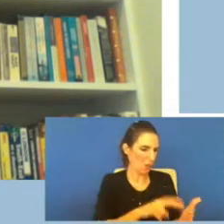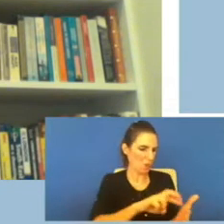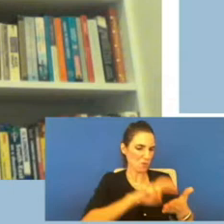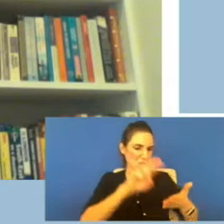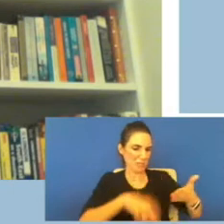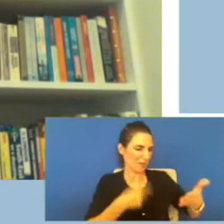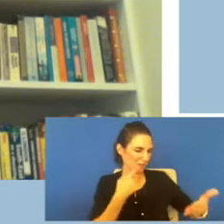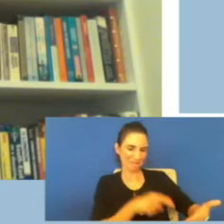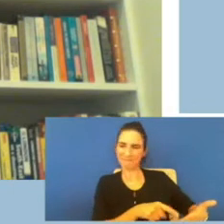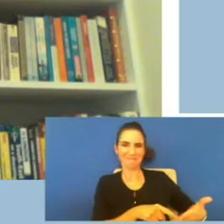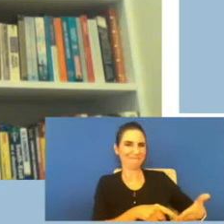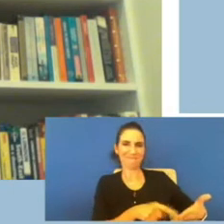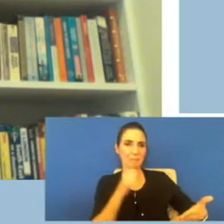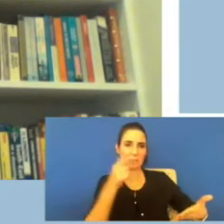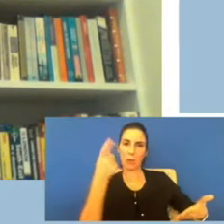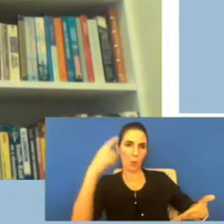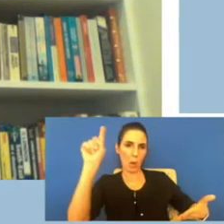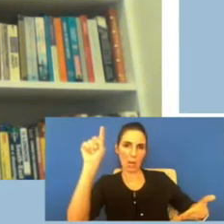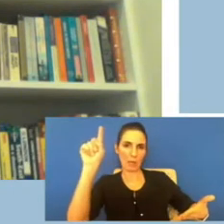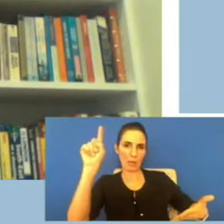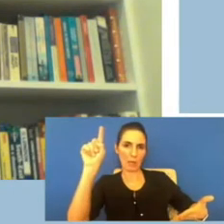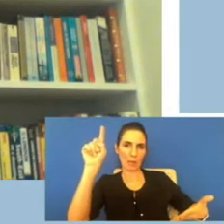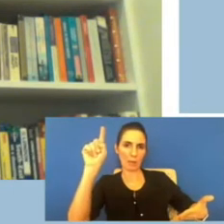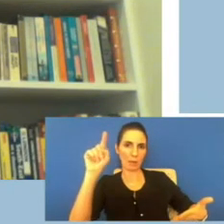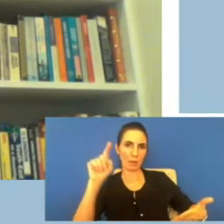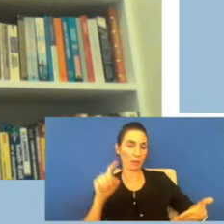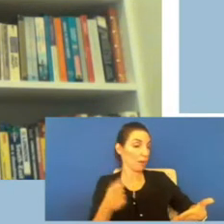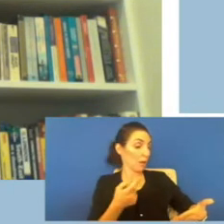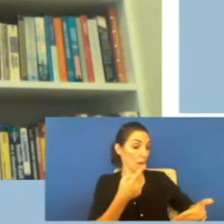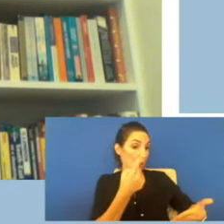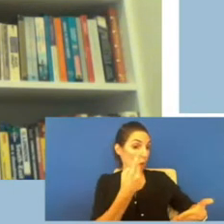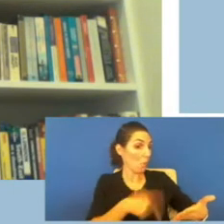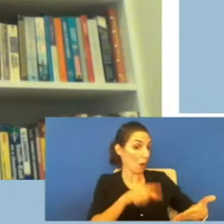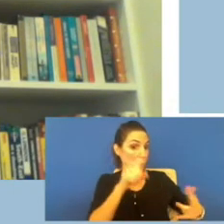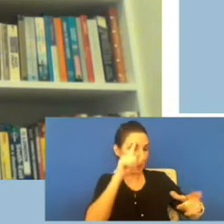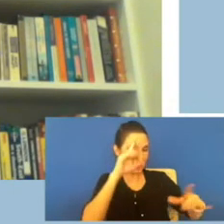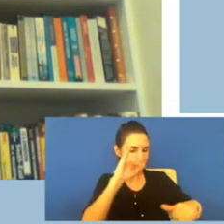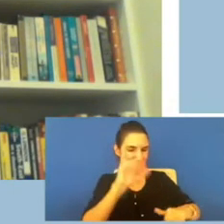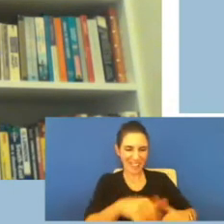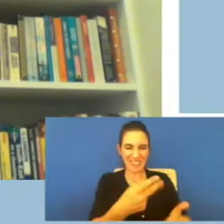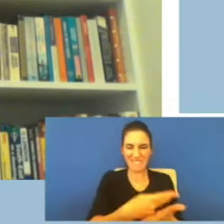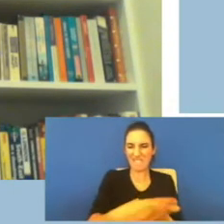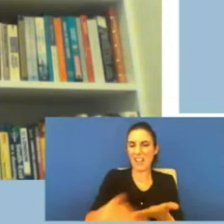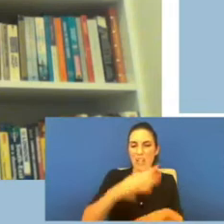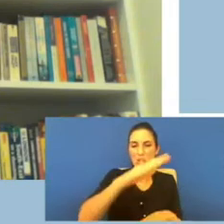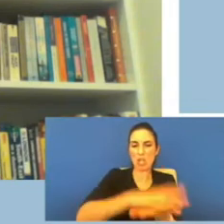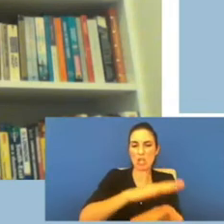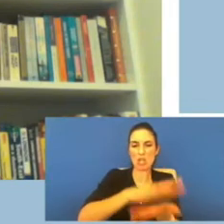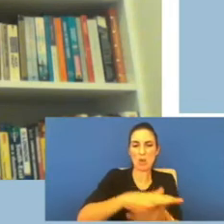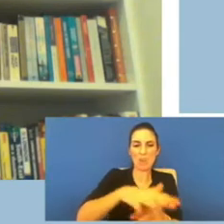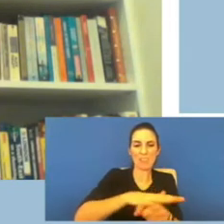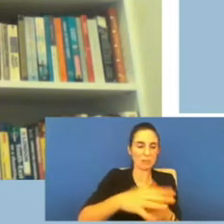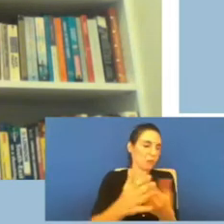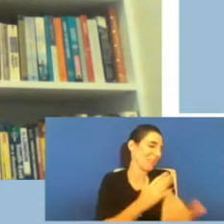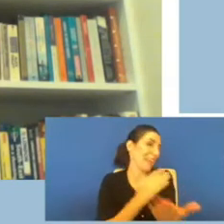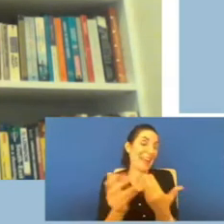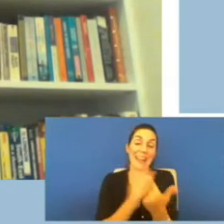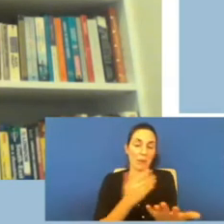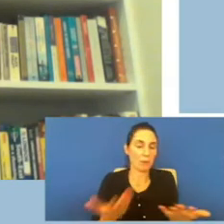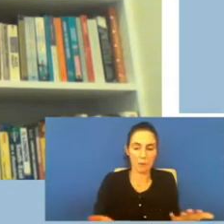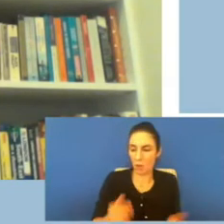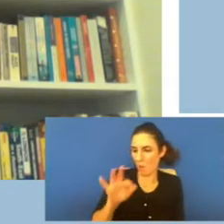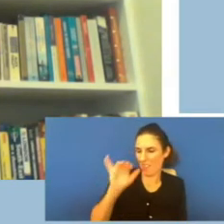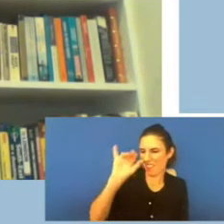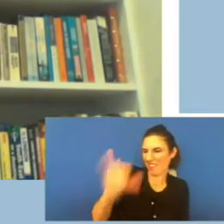didn't work. Well, what did you expect? This was a failing school district anyway, right? Or this was this community